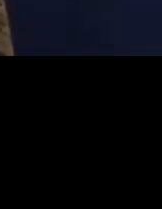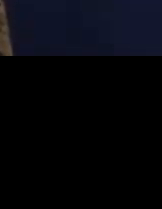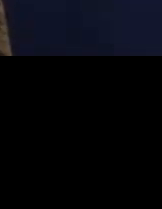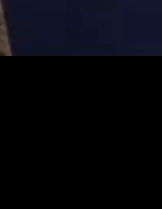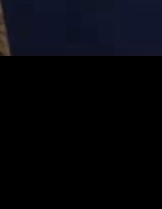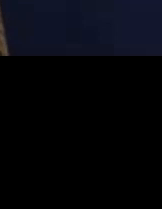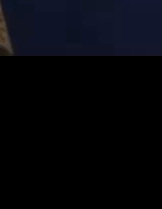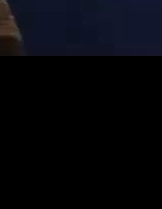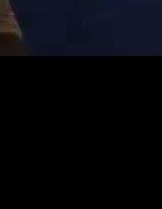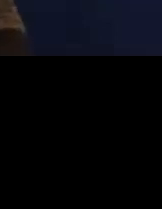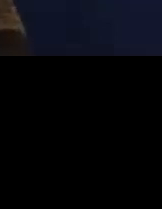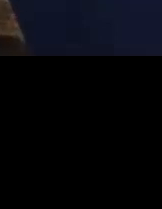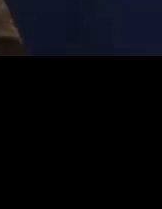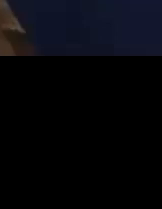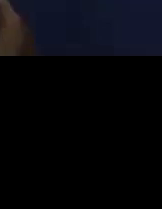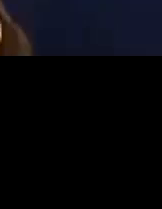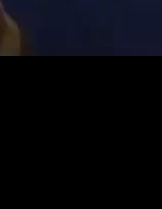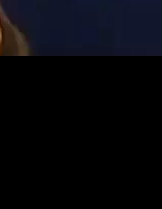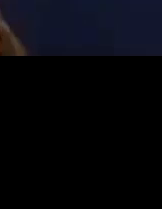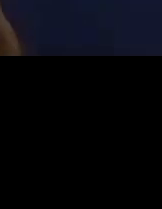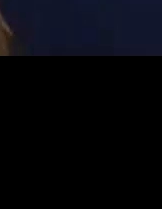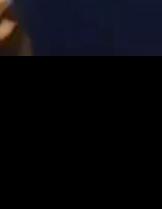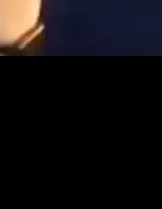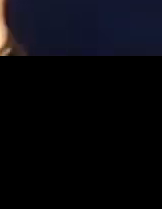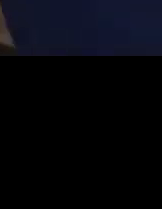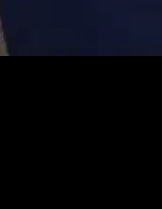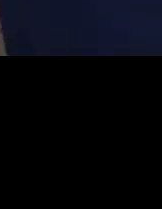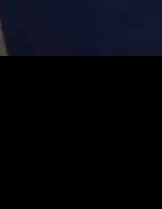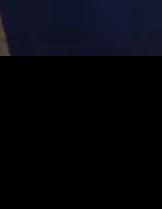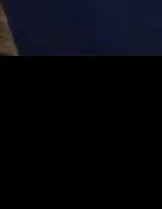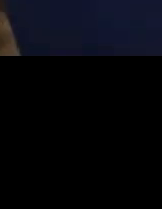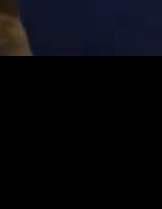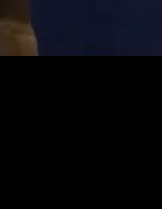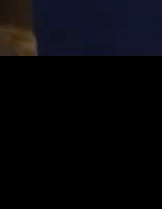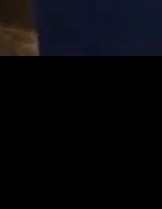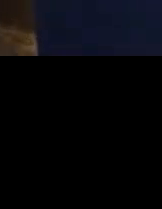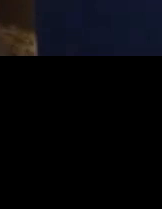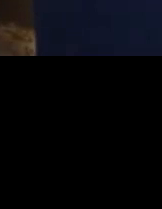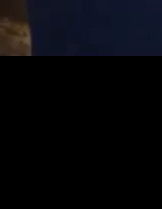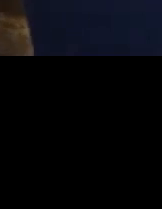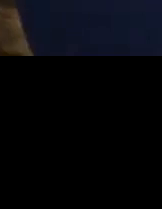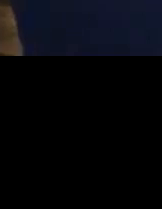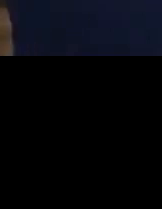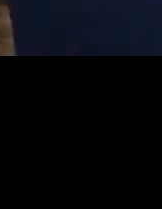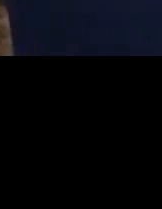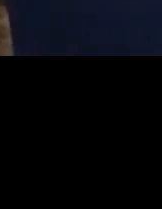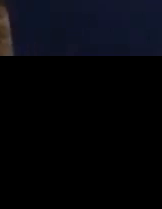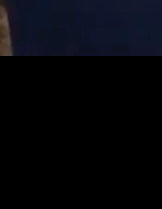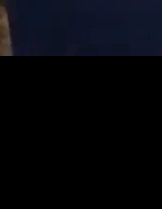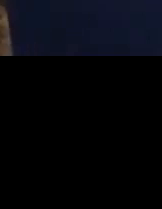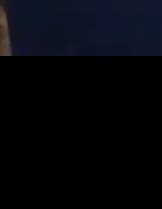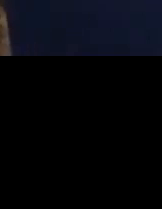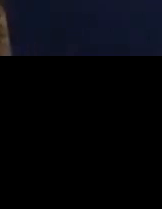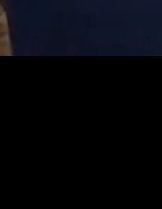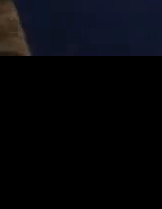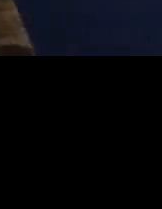Okay, thank you very much, Iris. Thank you, Jose. And thank you, Laura, for the